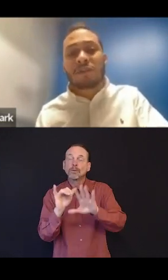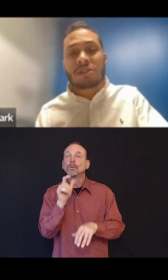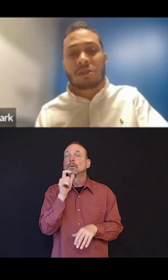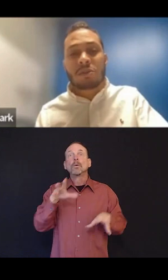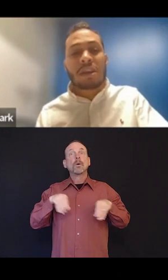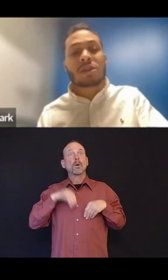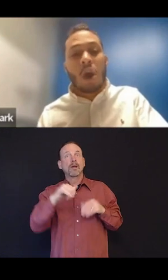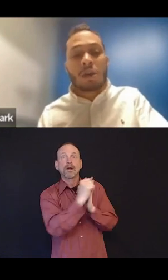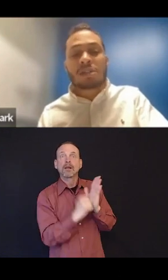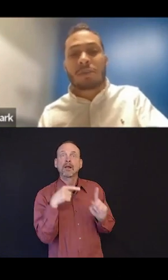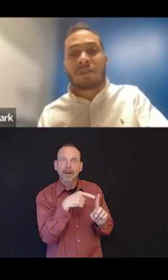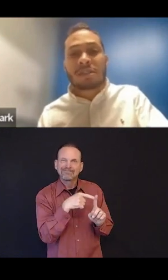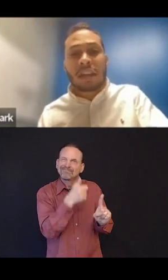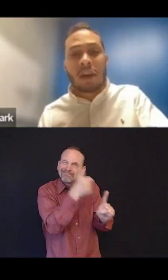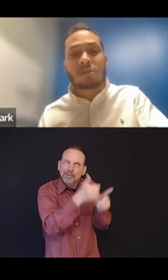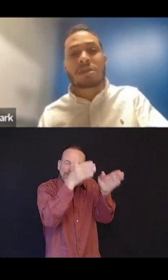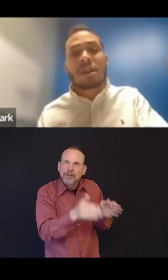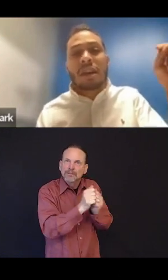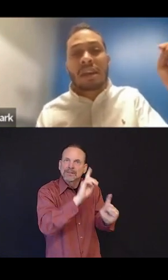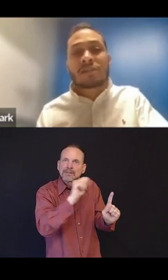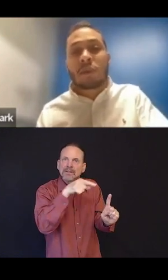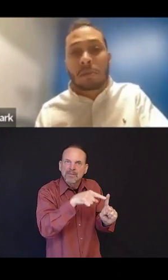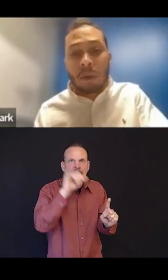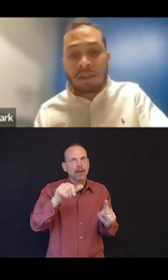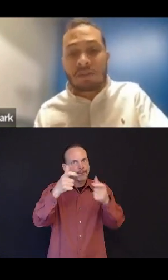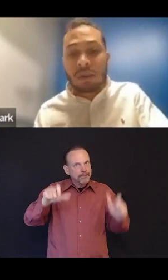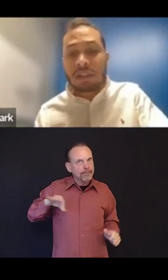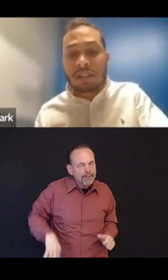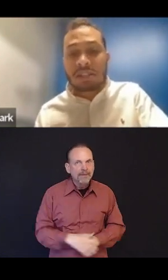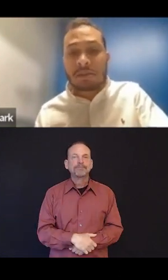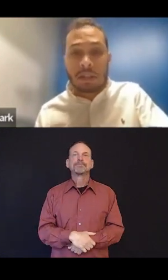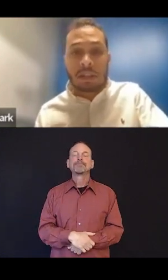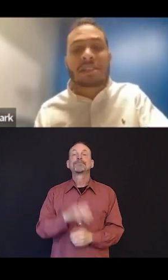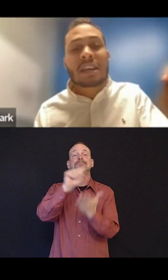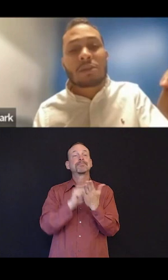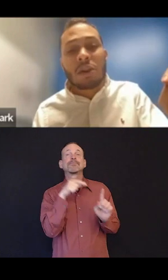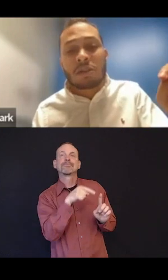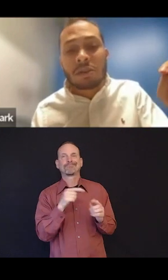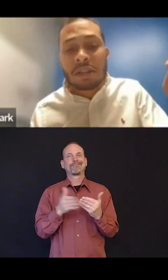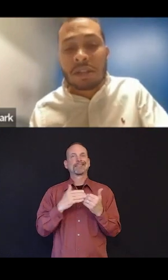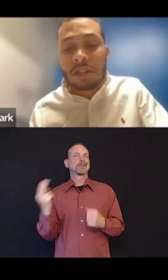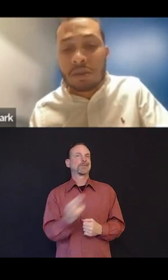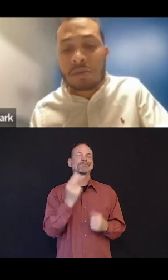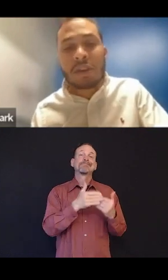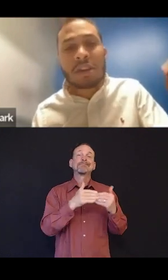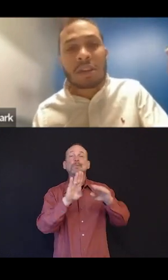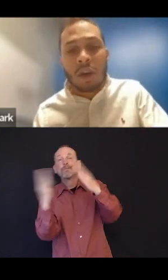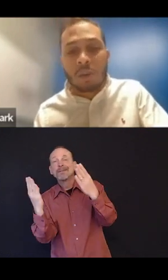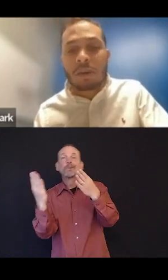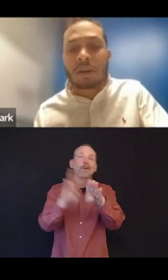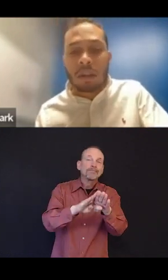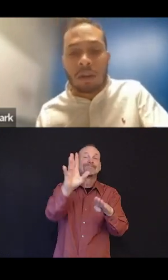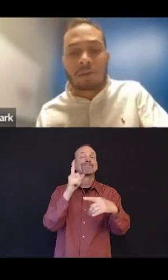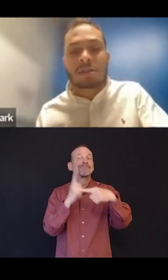huge benefit too is ownership of these accounts is for the person with a disability. These accounts are also easy to use, they're easy